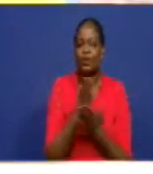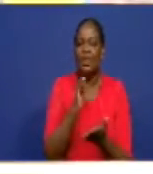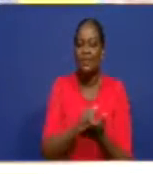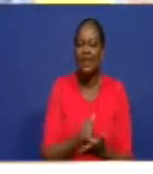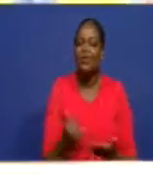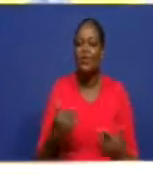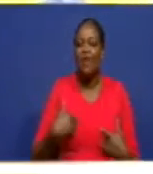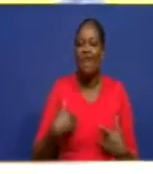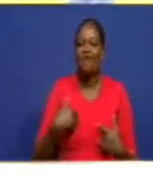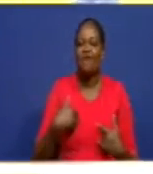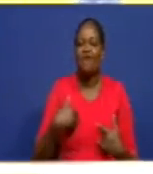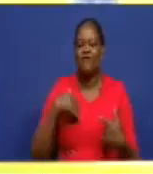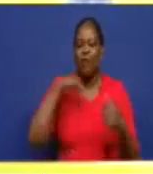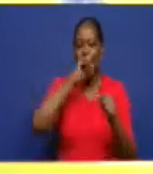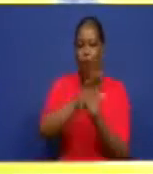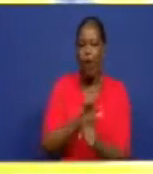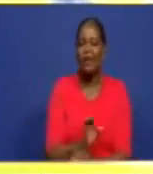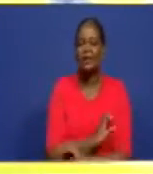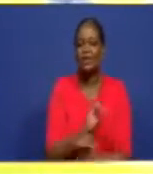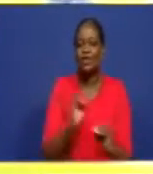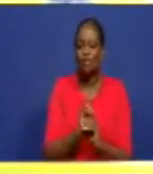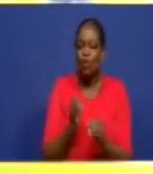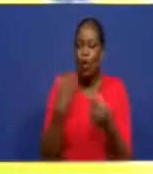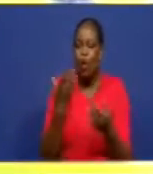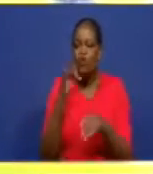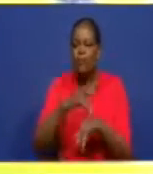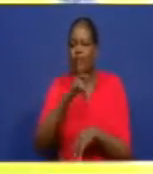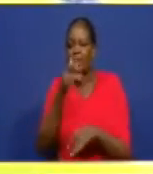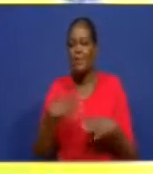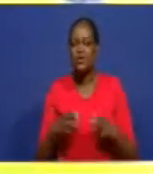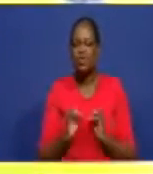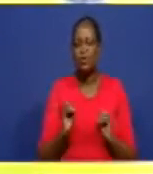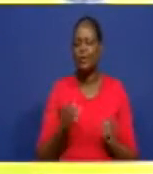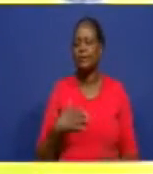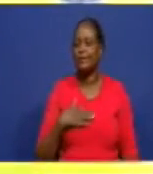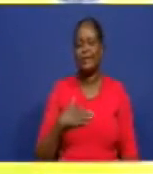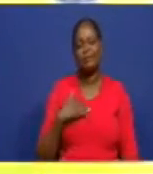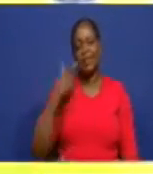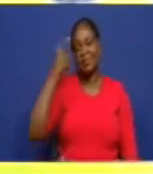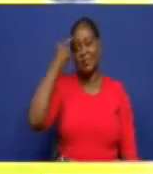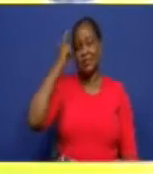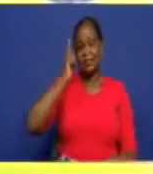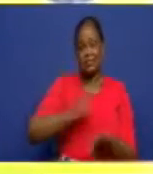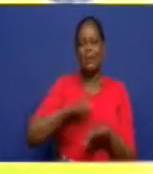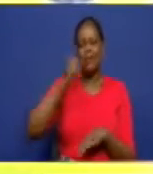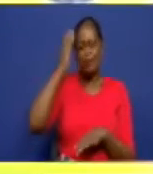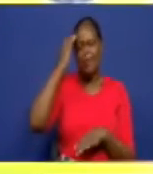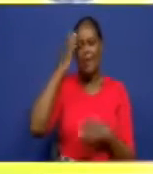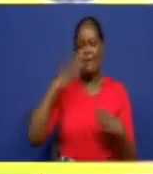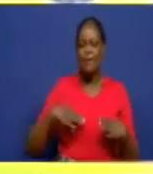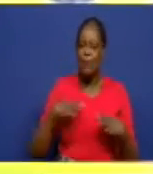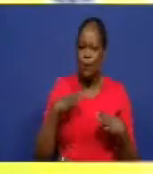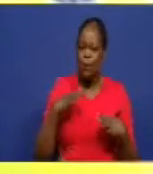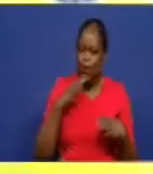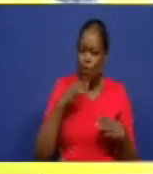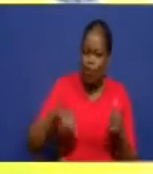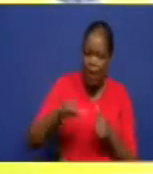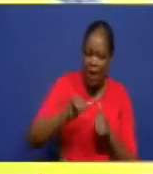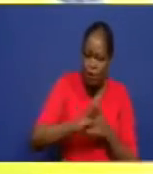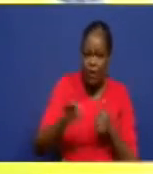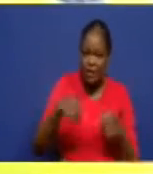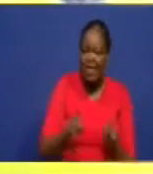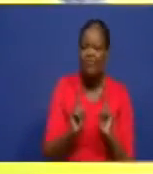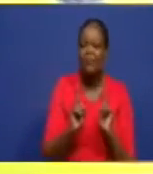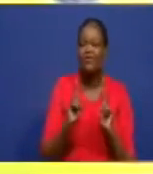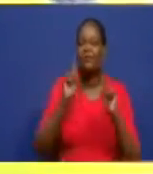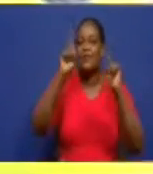contract or that you do not infect the next person, I think when you remember the people around you and even yourself, I